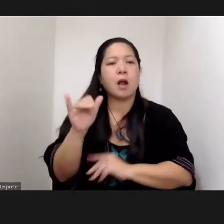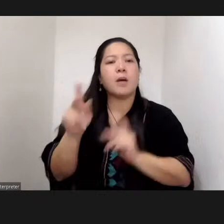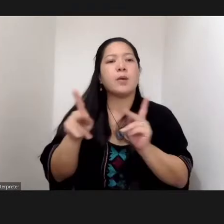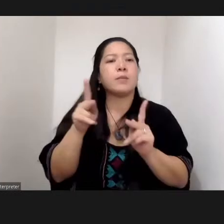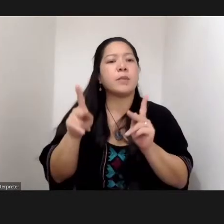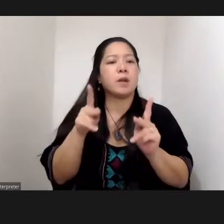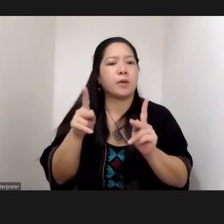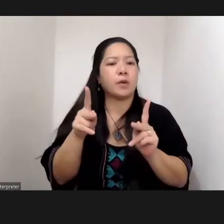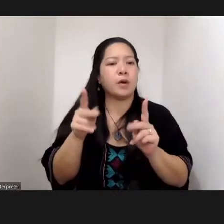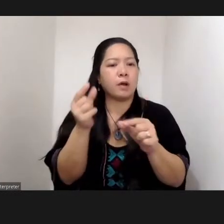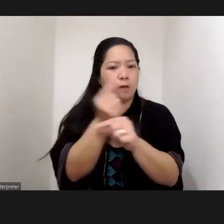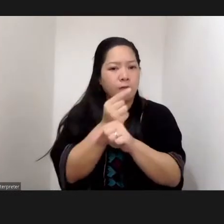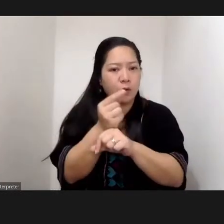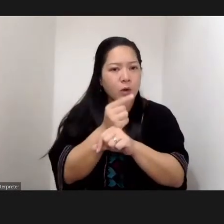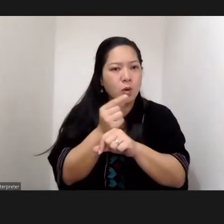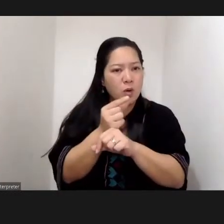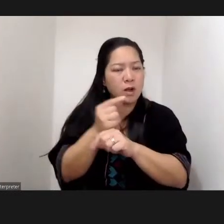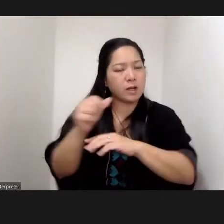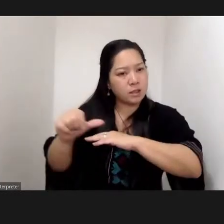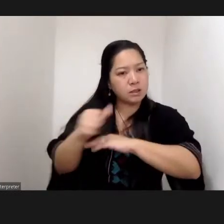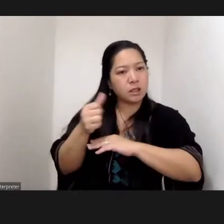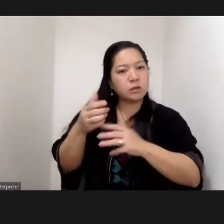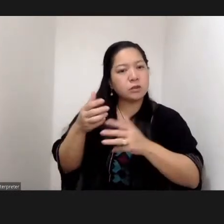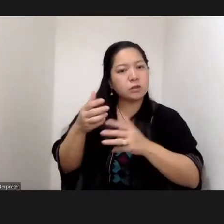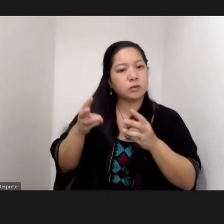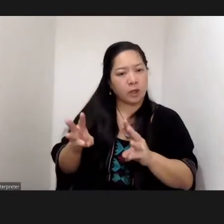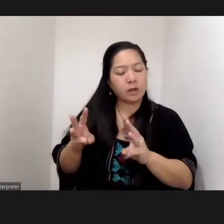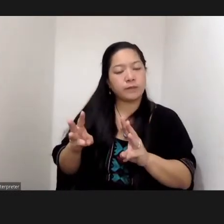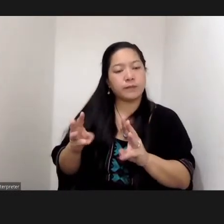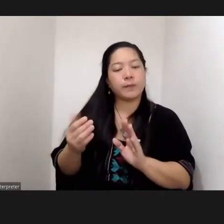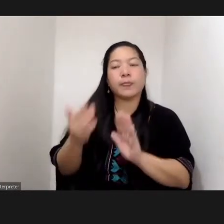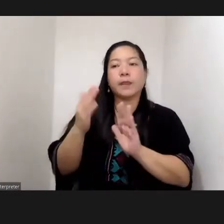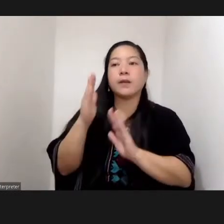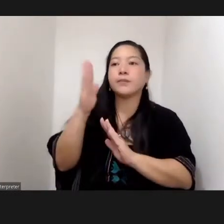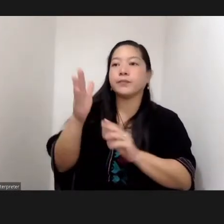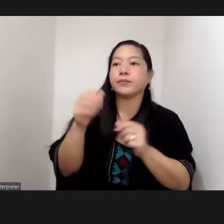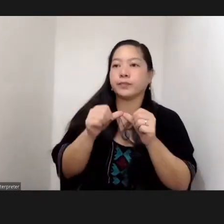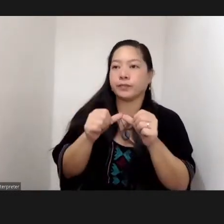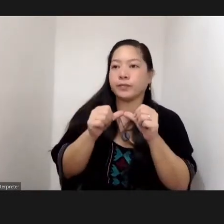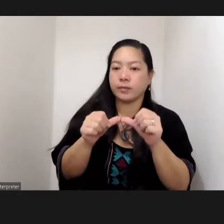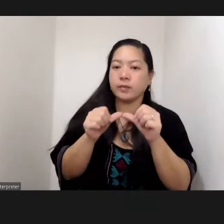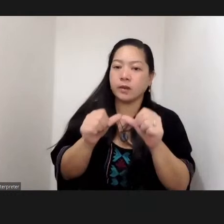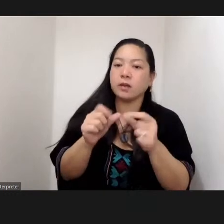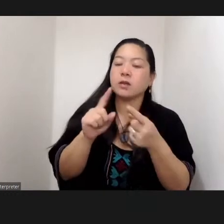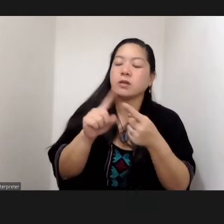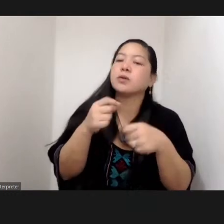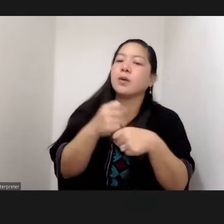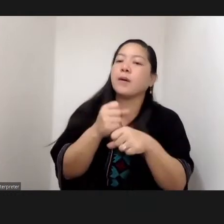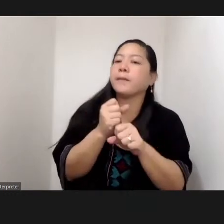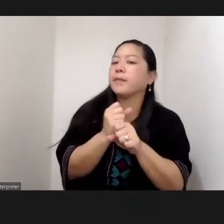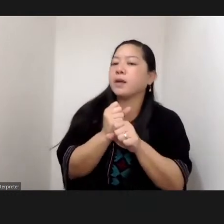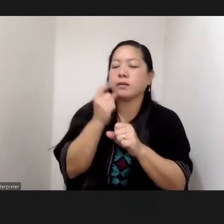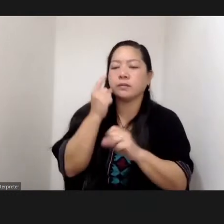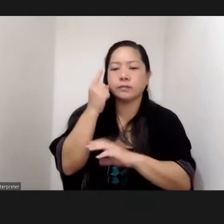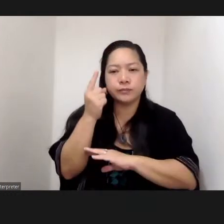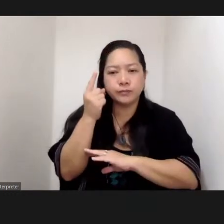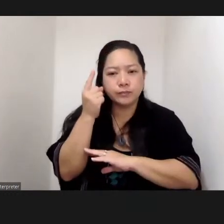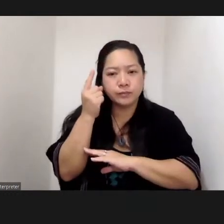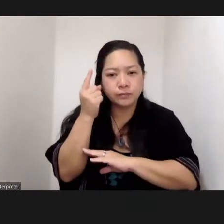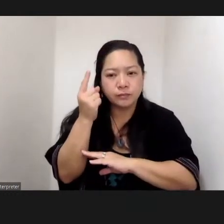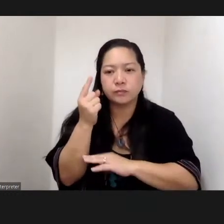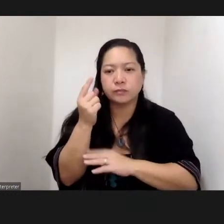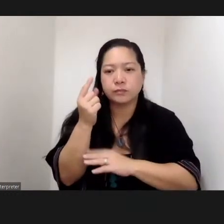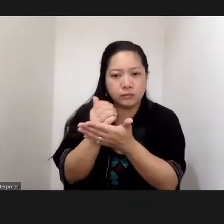Guam in harm's way. I will continue to make methodical,